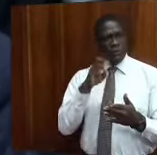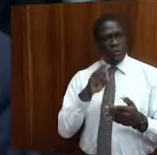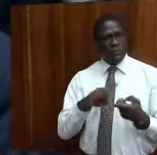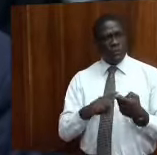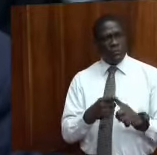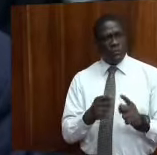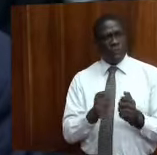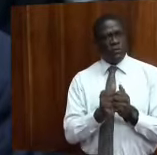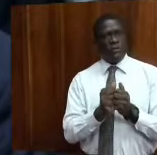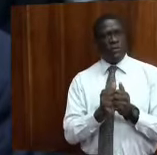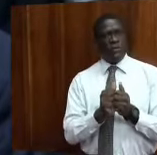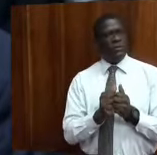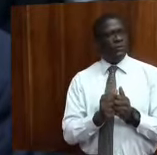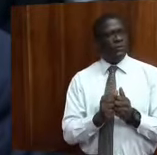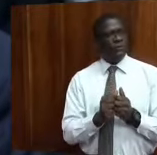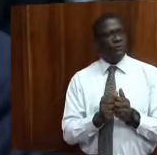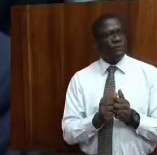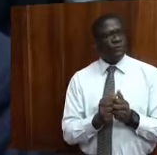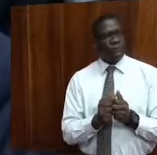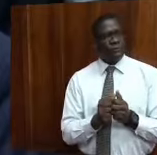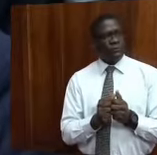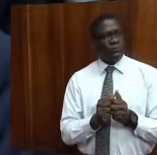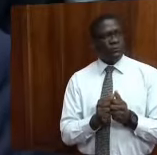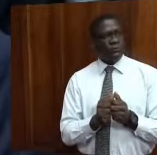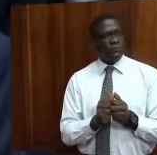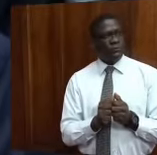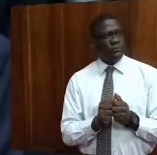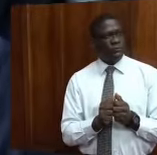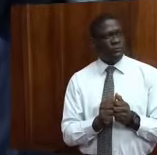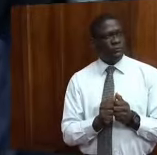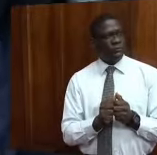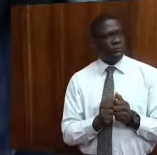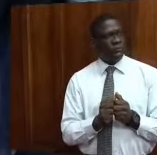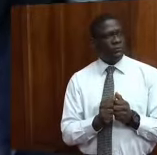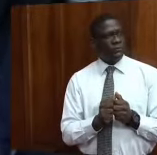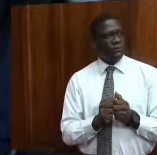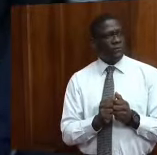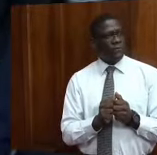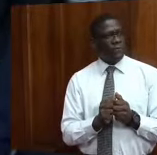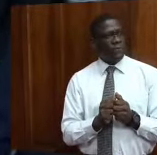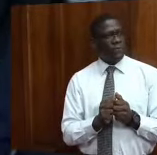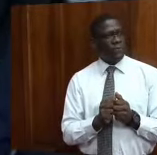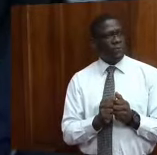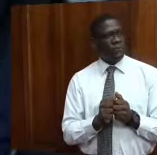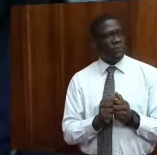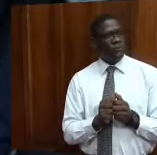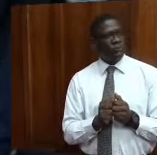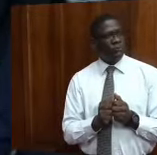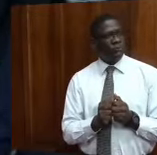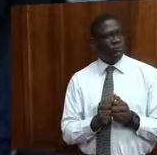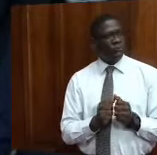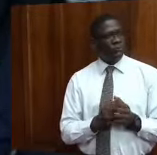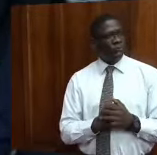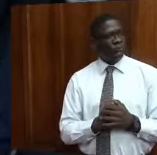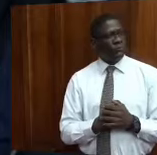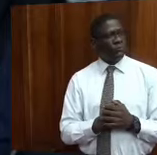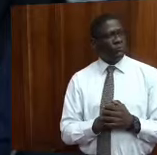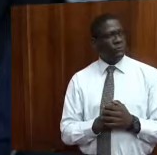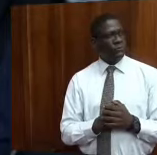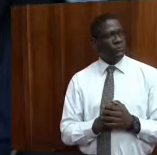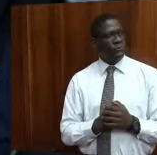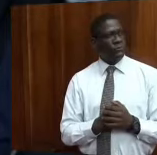relations with the Caribbean. In particular, we will work towards the strengthening of harmonization of